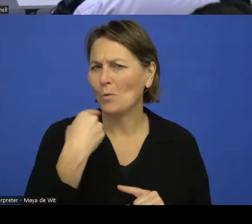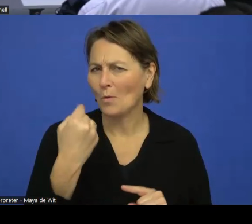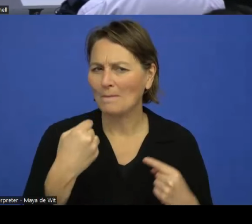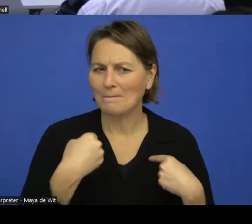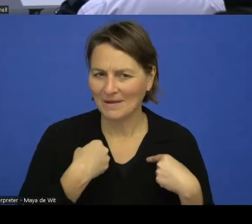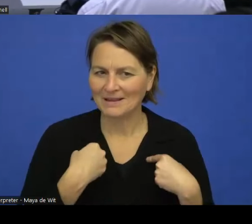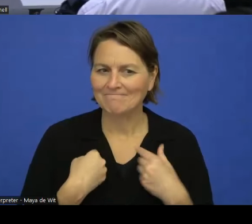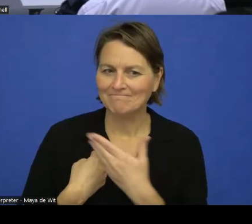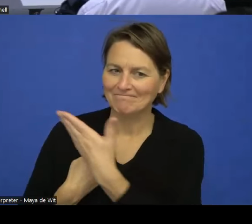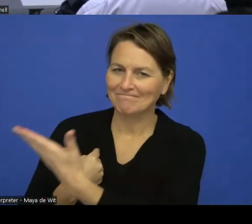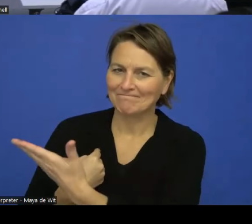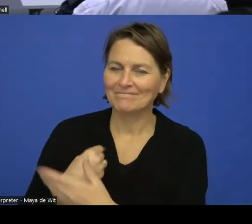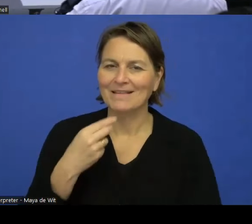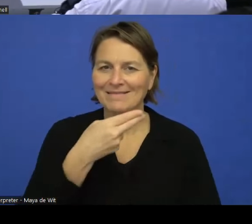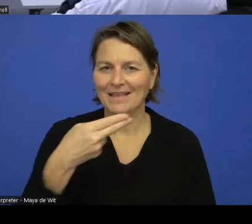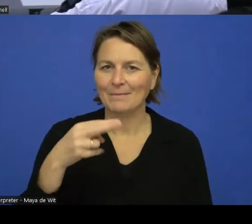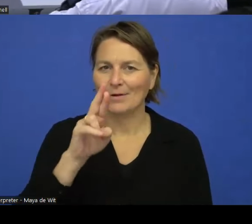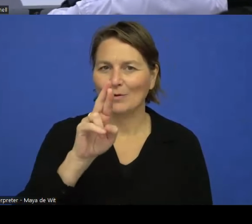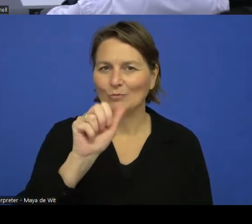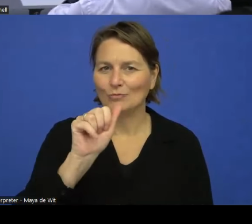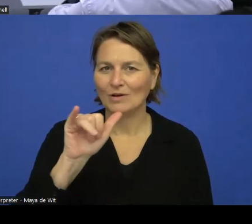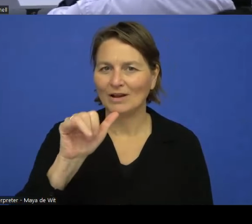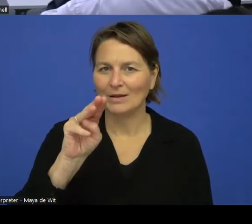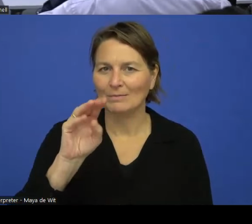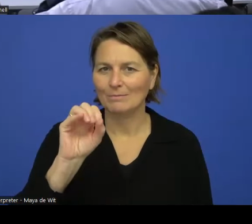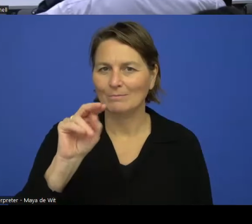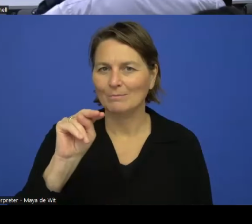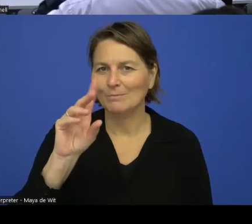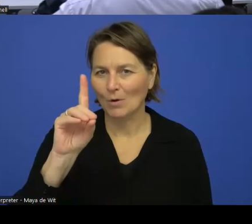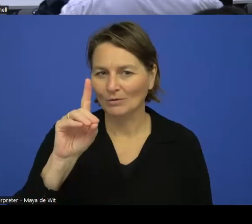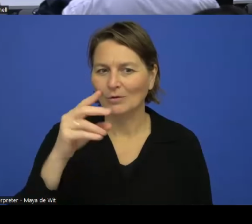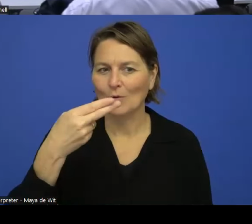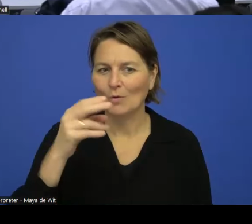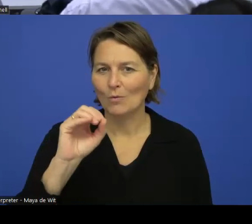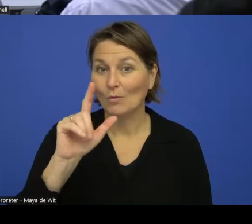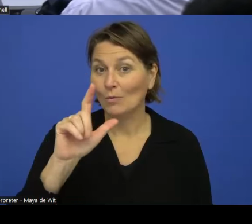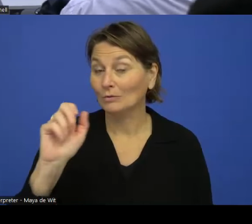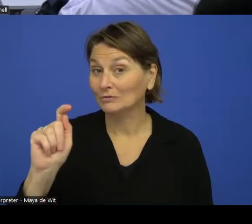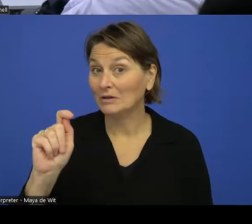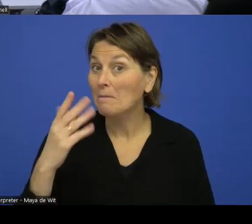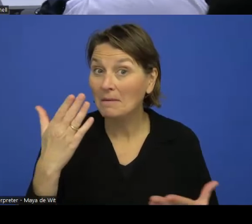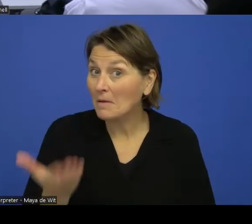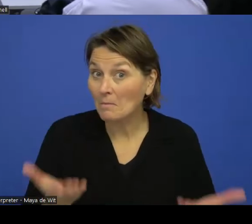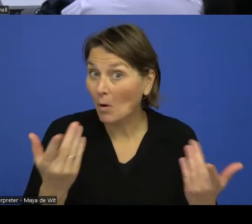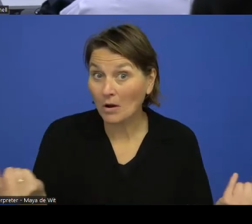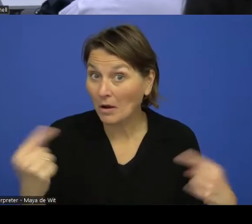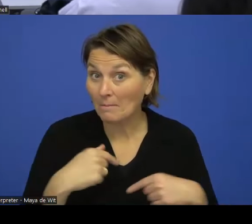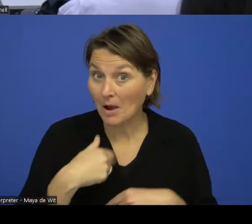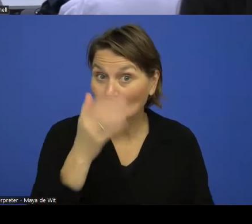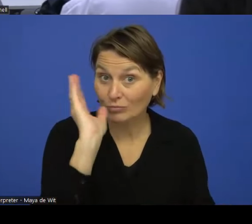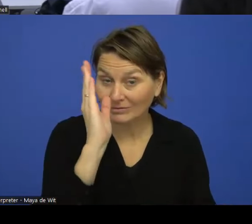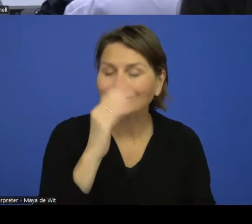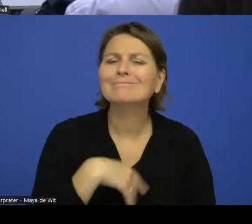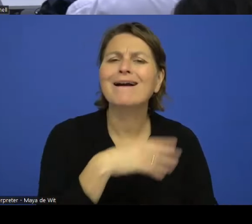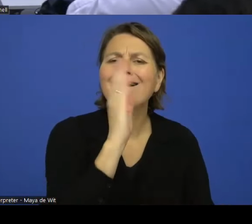Holt. For those of you who didn't see my earlier presentation in the morning, I'm a lecturer in product design in the School of